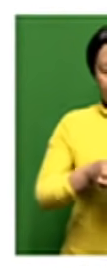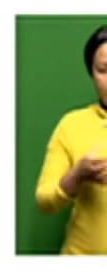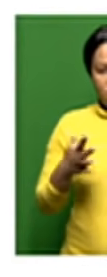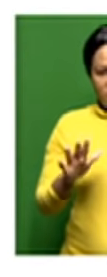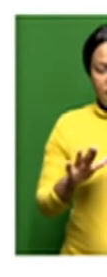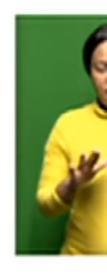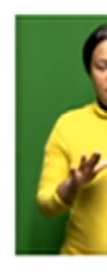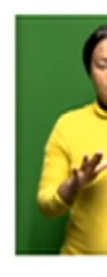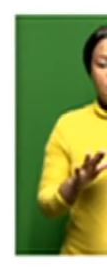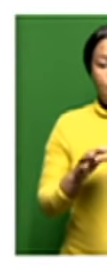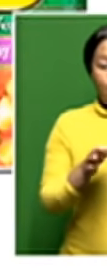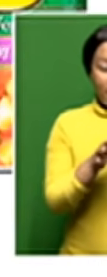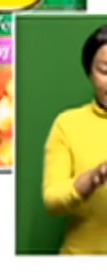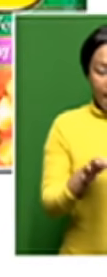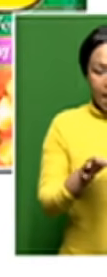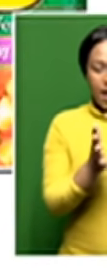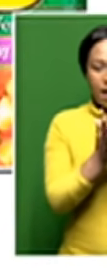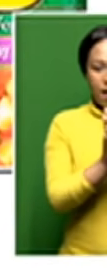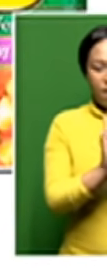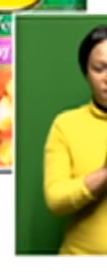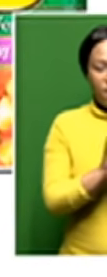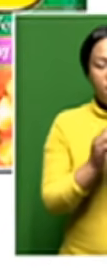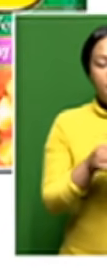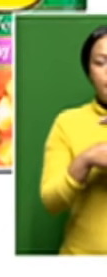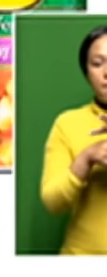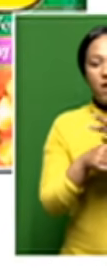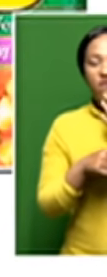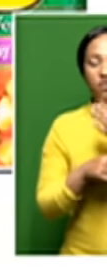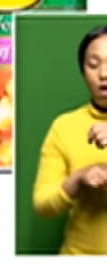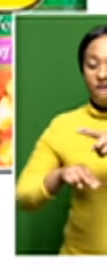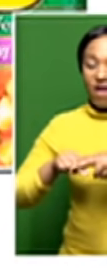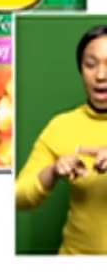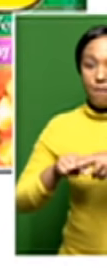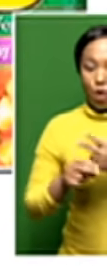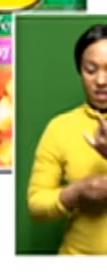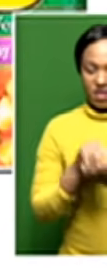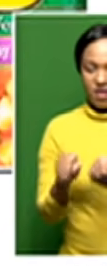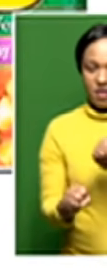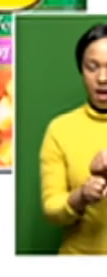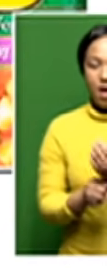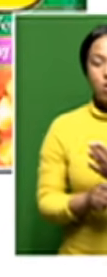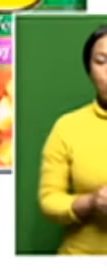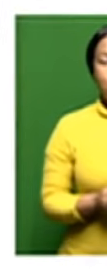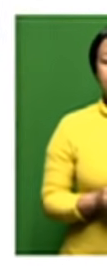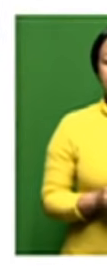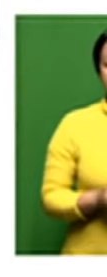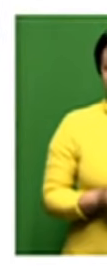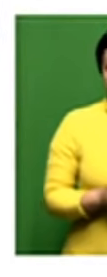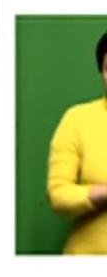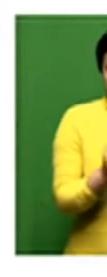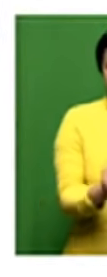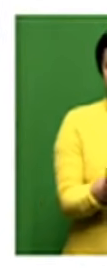defective cans that we found were actually manufactured between February of this year and May of this year. But we wanted